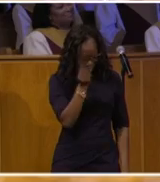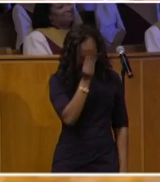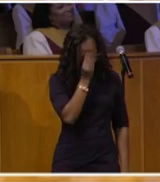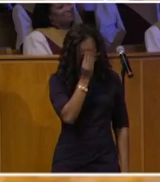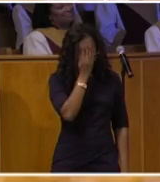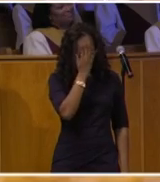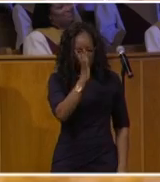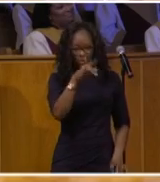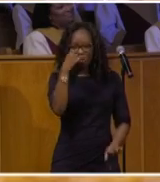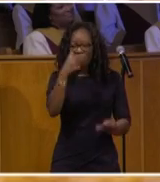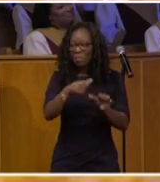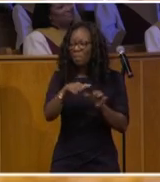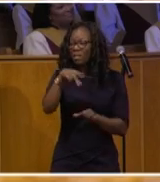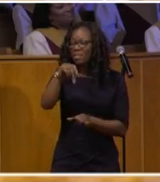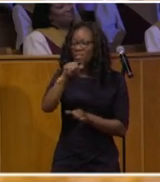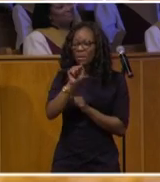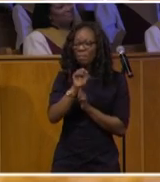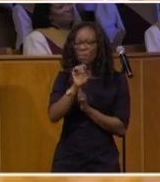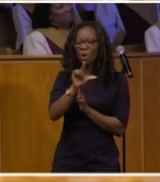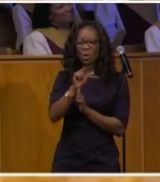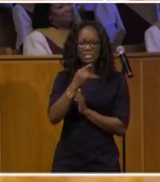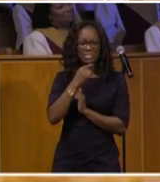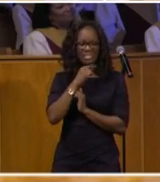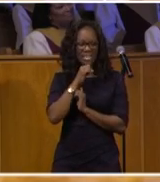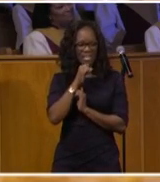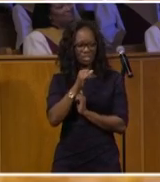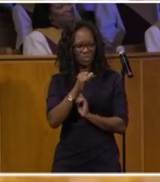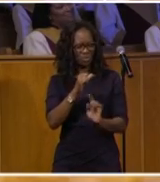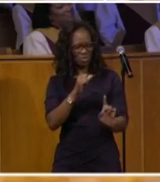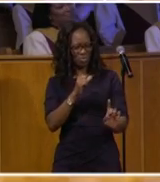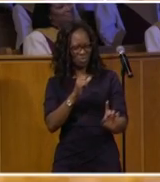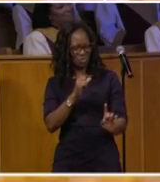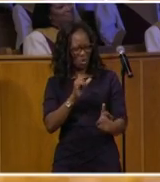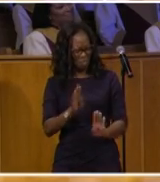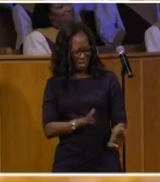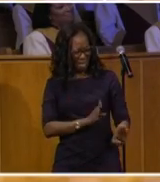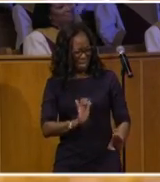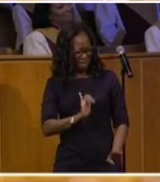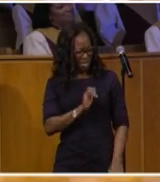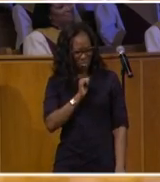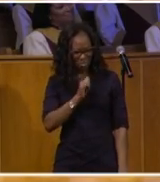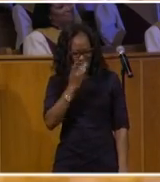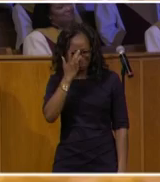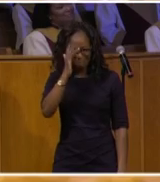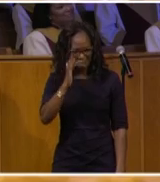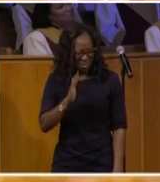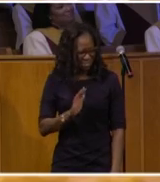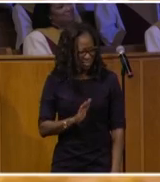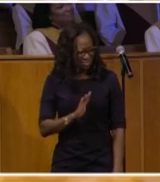You remember that Paul said, don't behave as if you're ignorant and you have no hope.